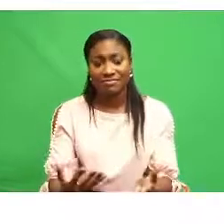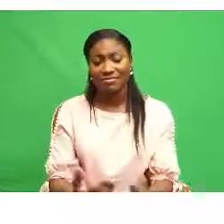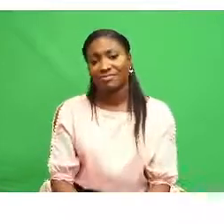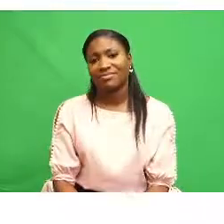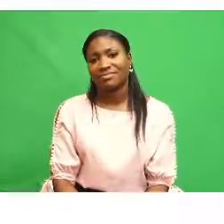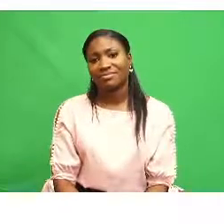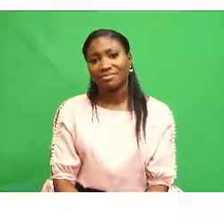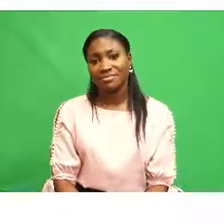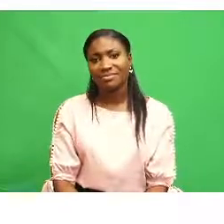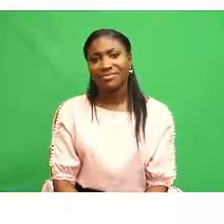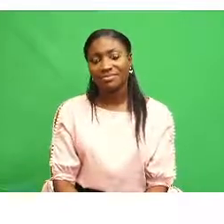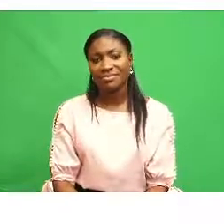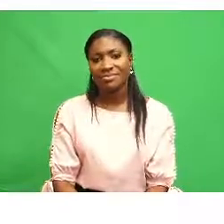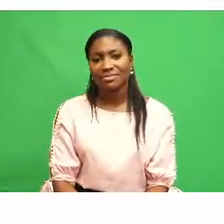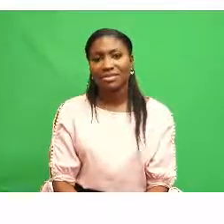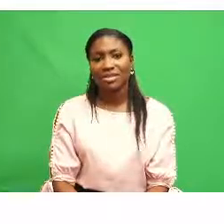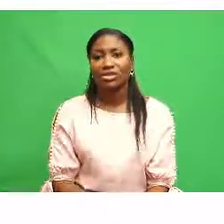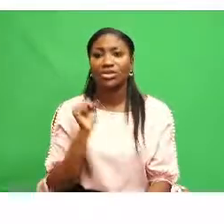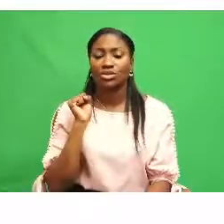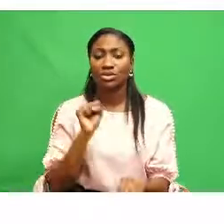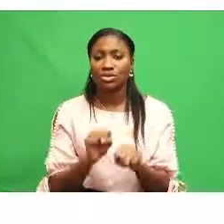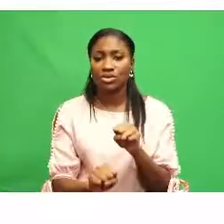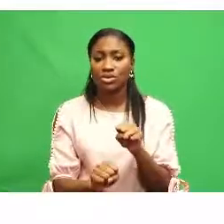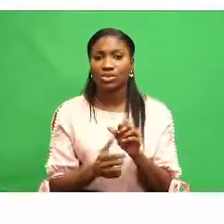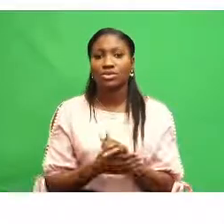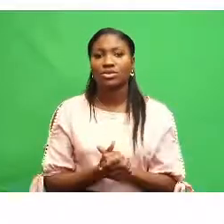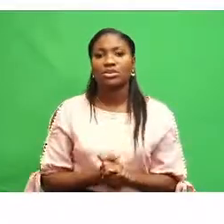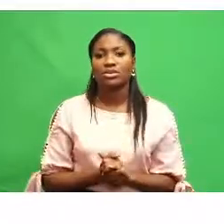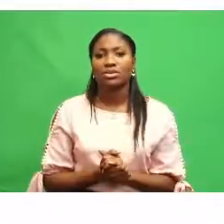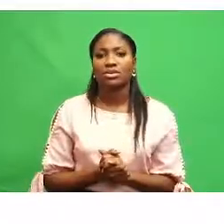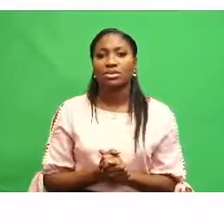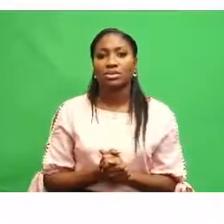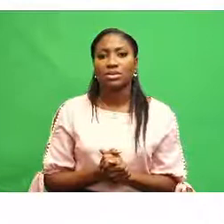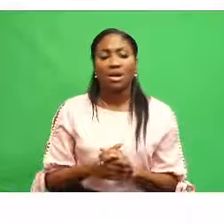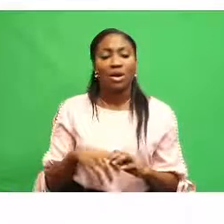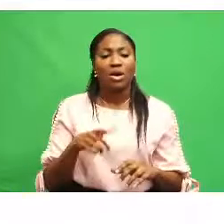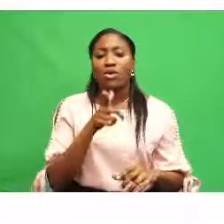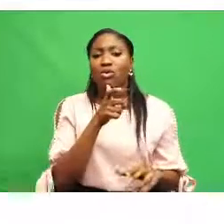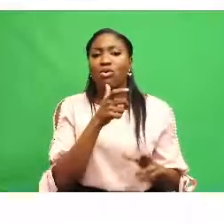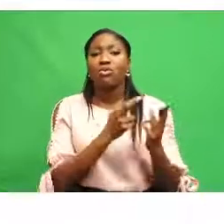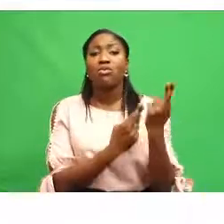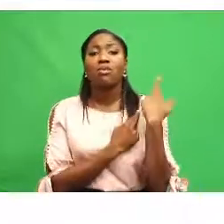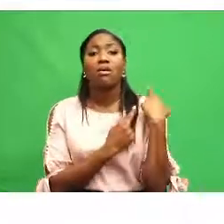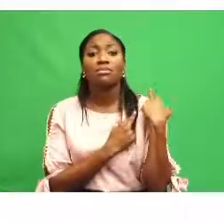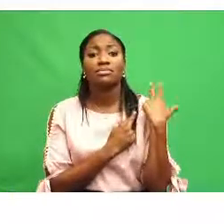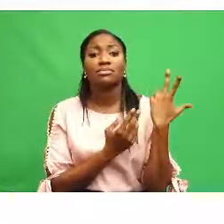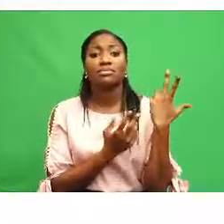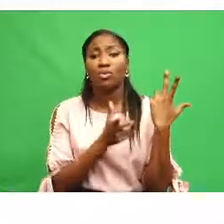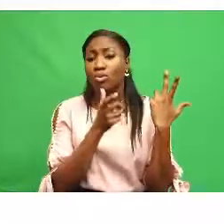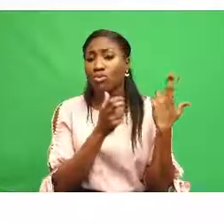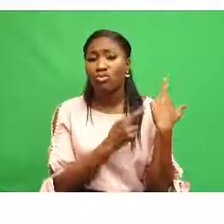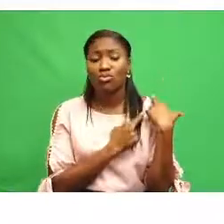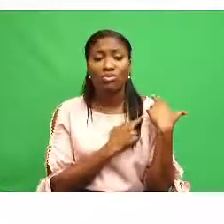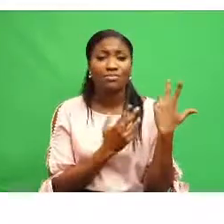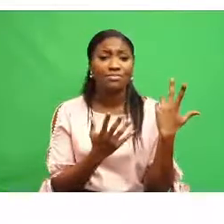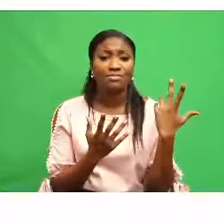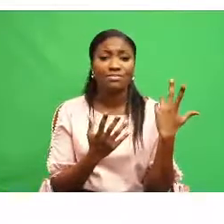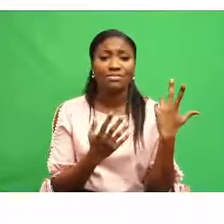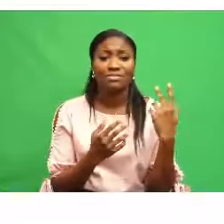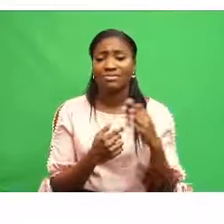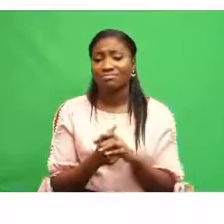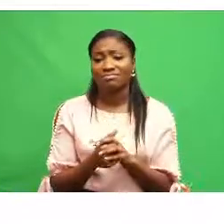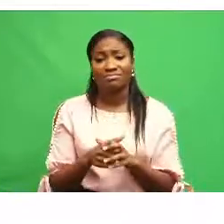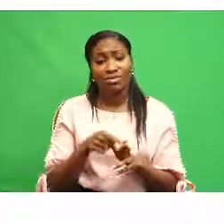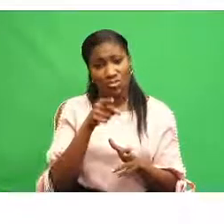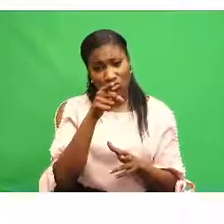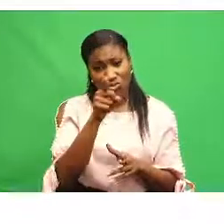Consequently, significant responsibility lies with all concerned. We must all be guarded at